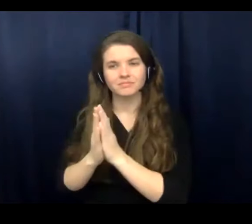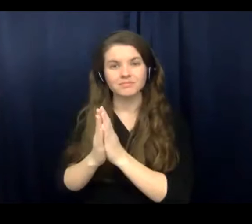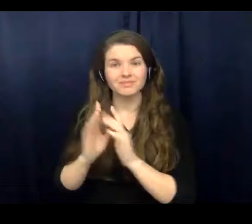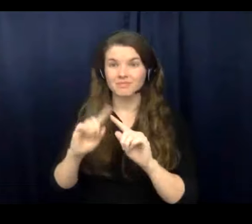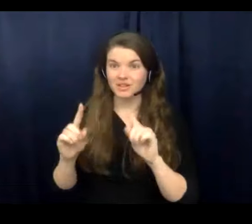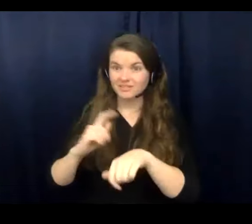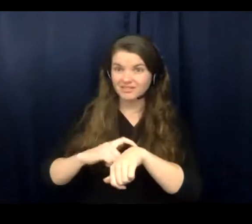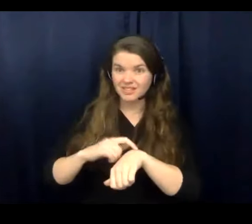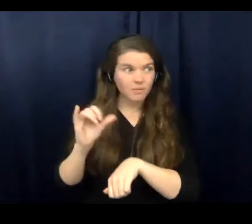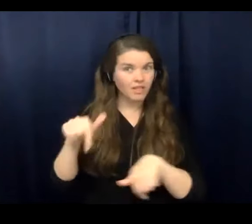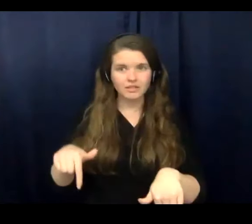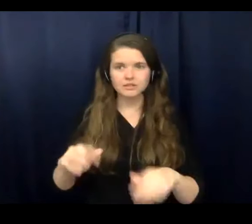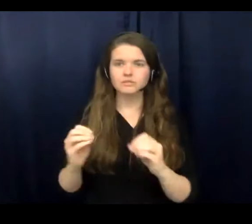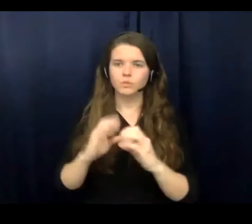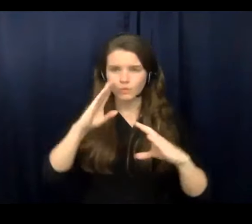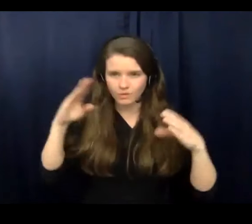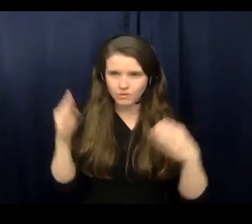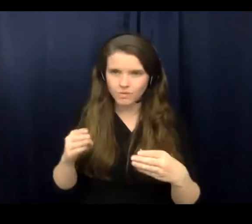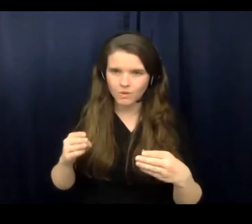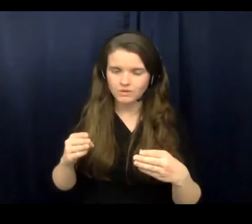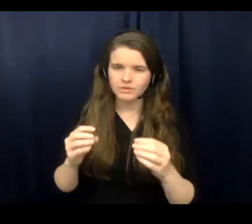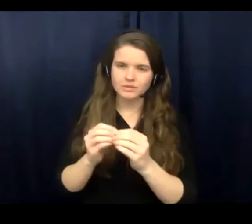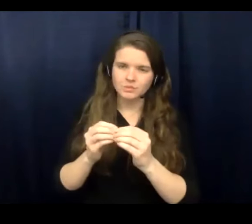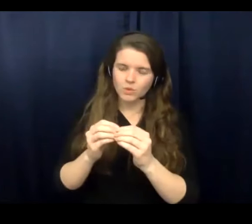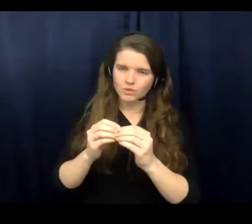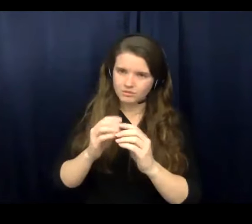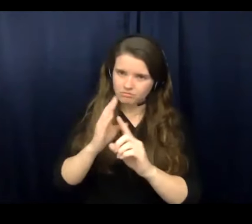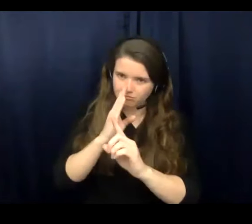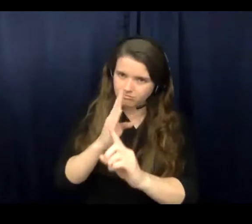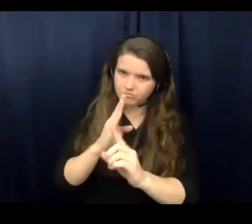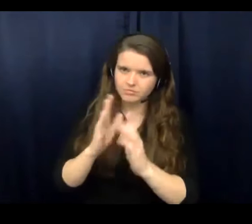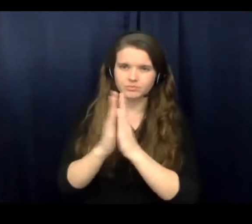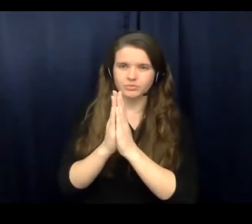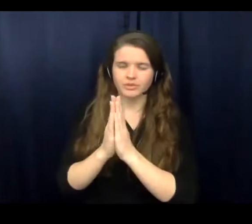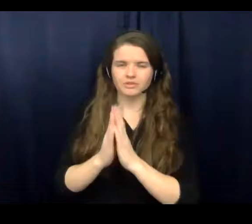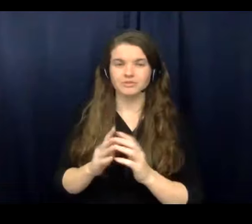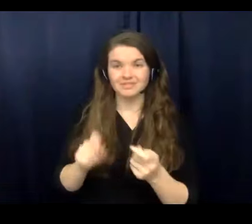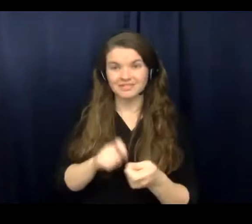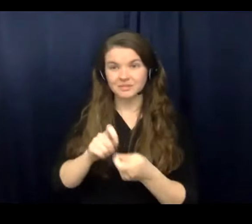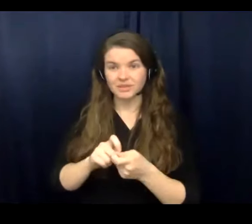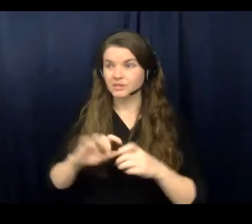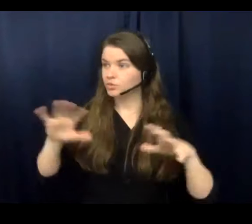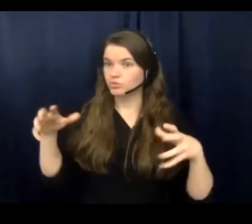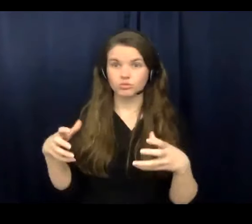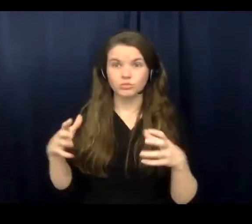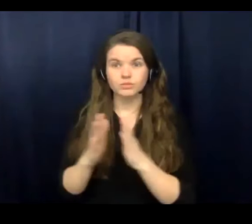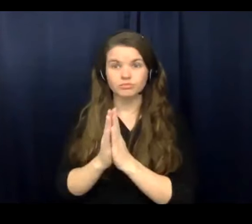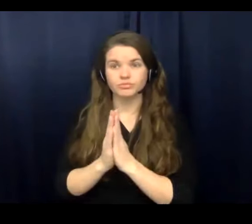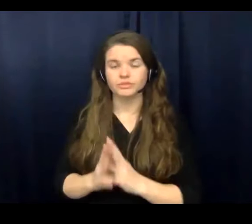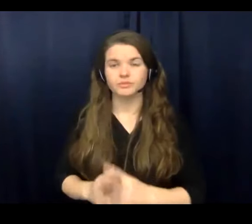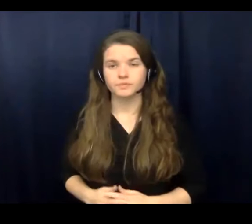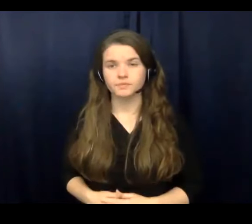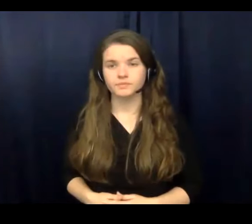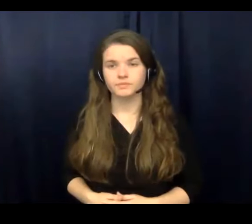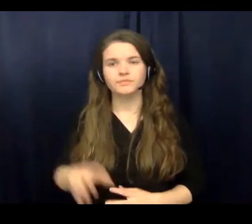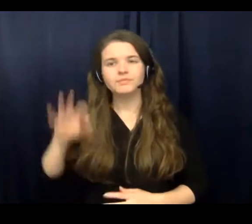these allow us to be more focused and direct with our prayer, especially our corporate prayer.